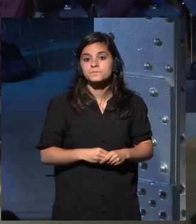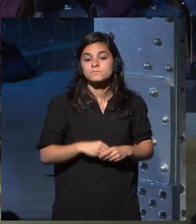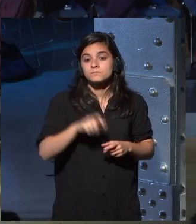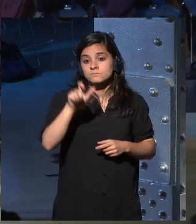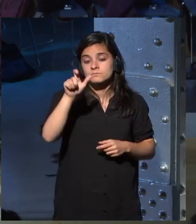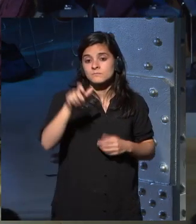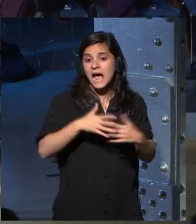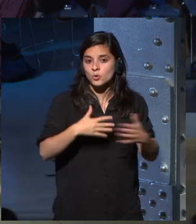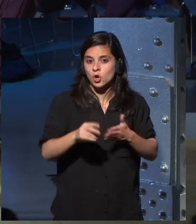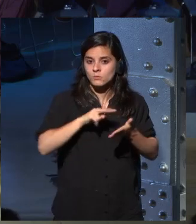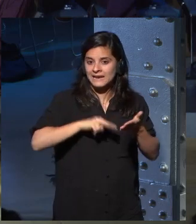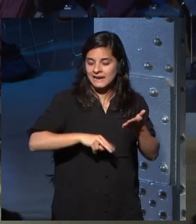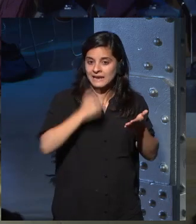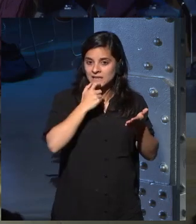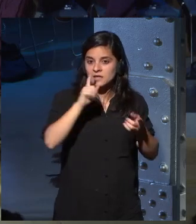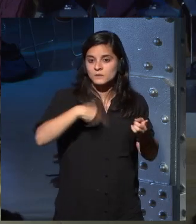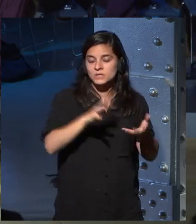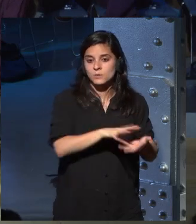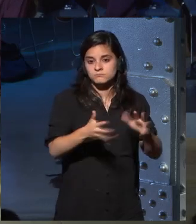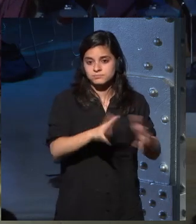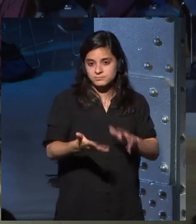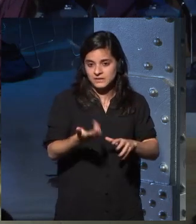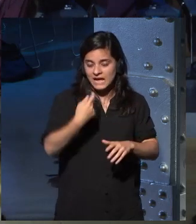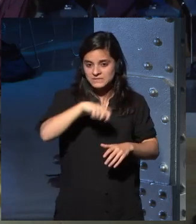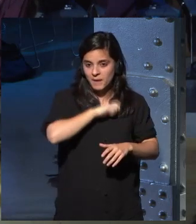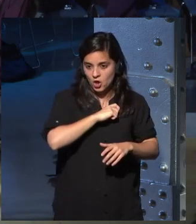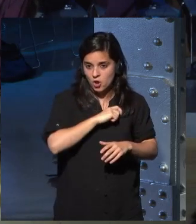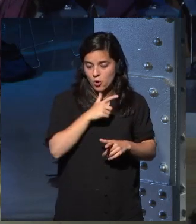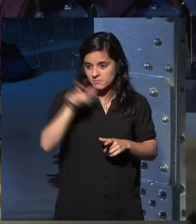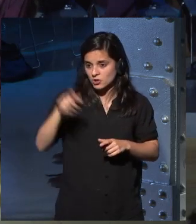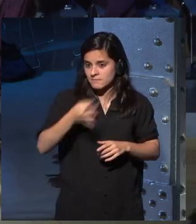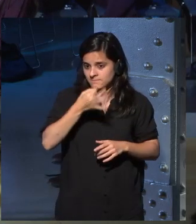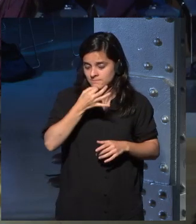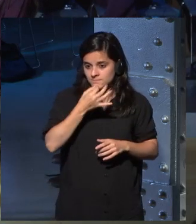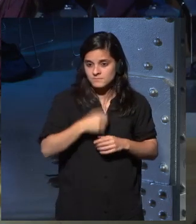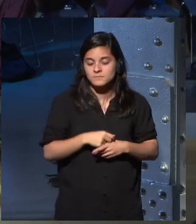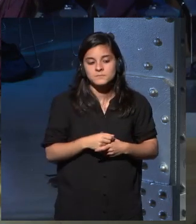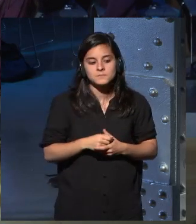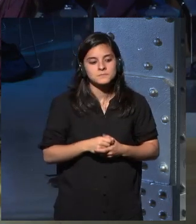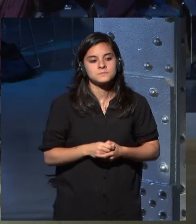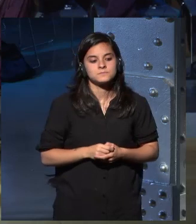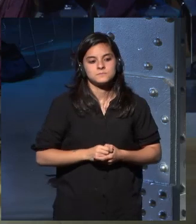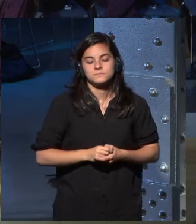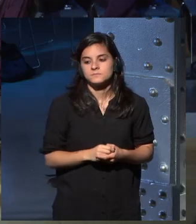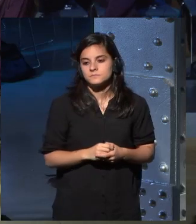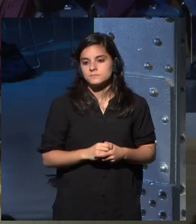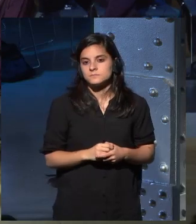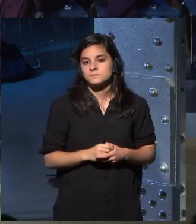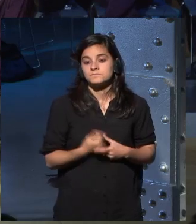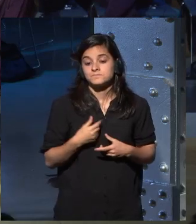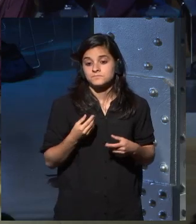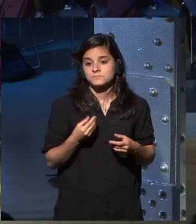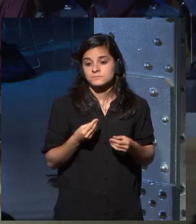Reading So the situation is that Elizabeth's son, John, is speaking to her.